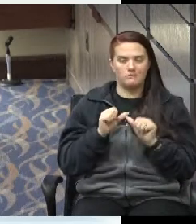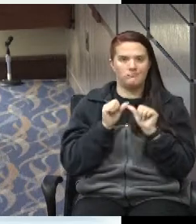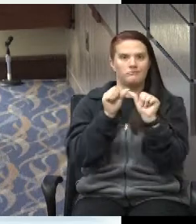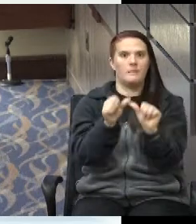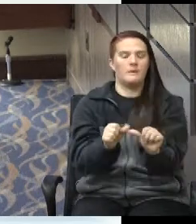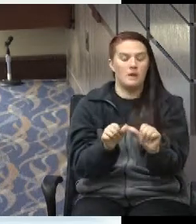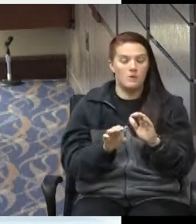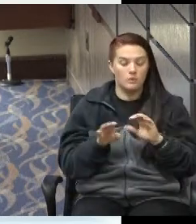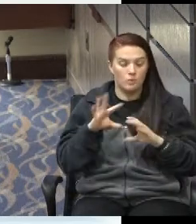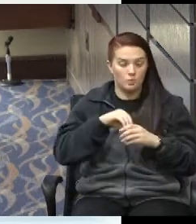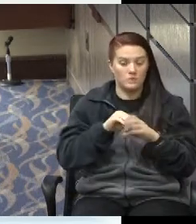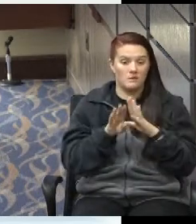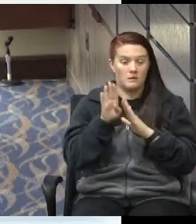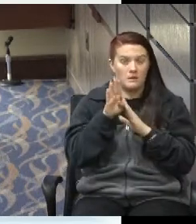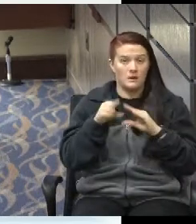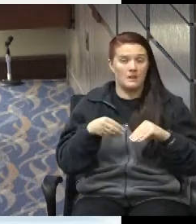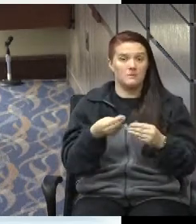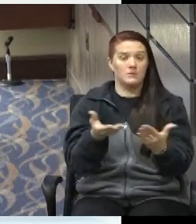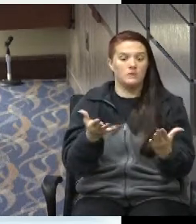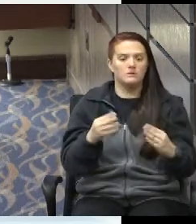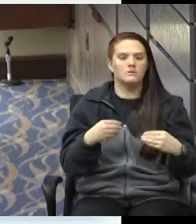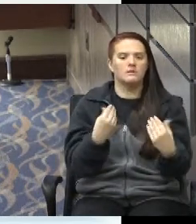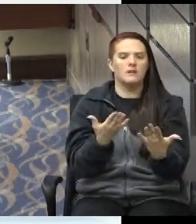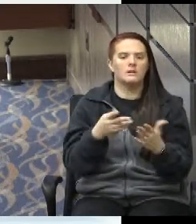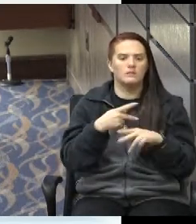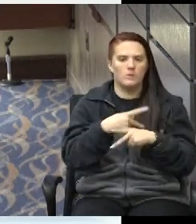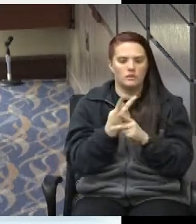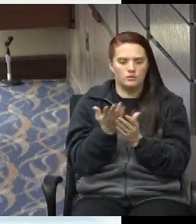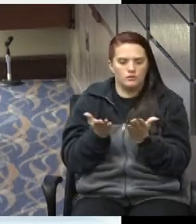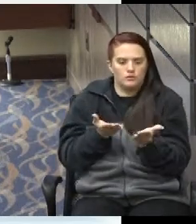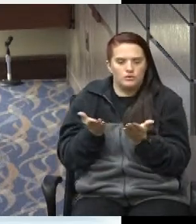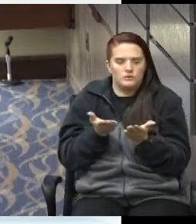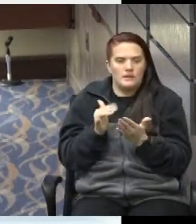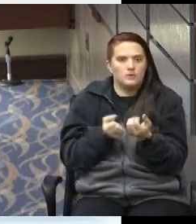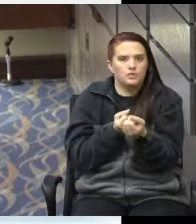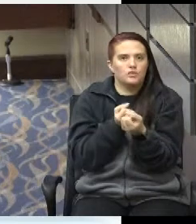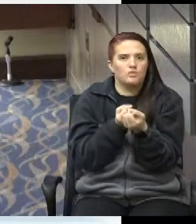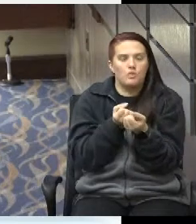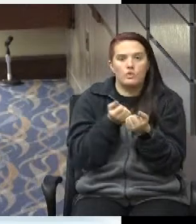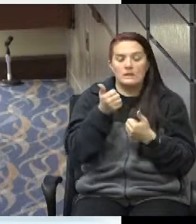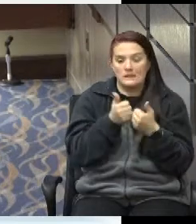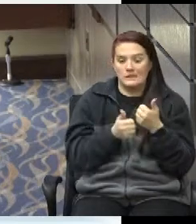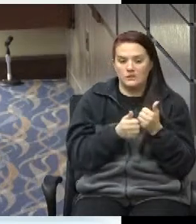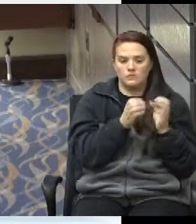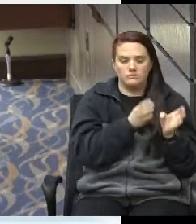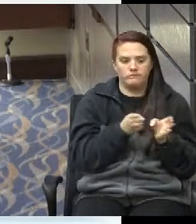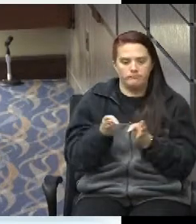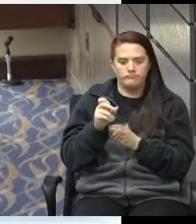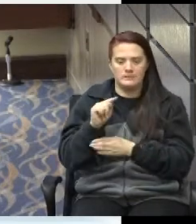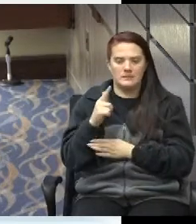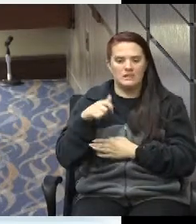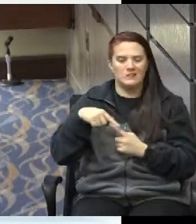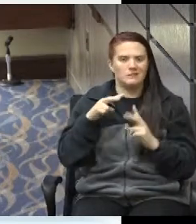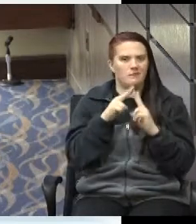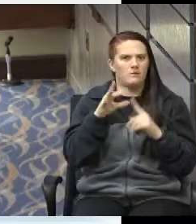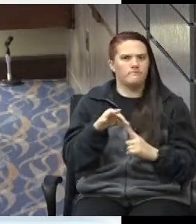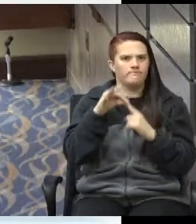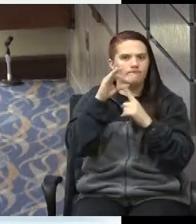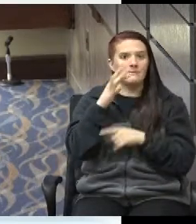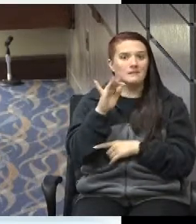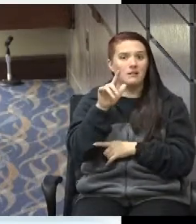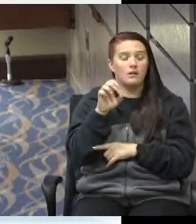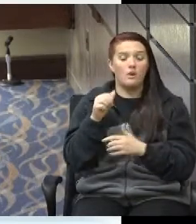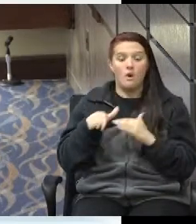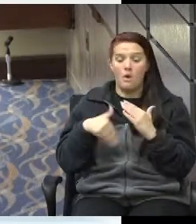includes developing, administering, and providing products and services that support each stage of this very unique cycle. All leaders